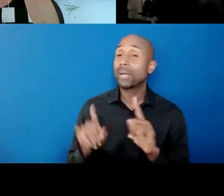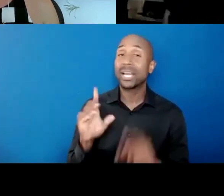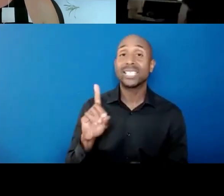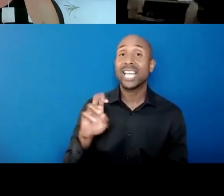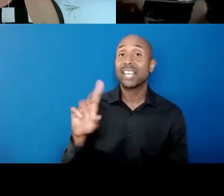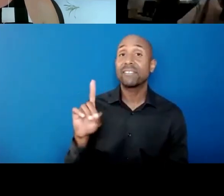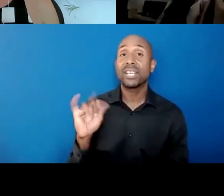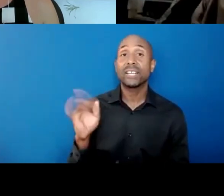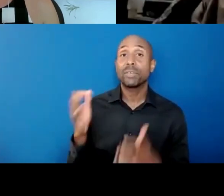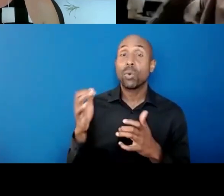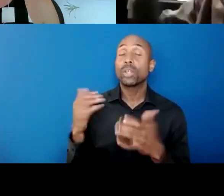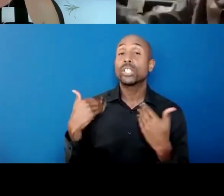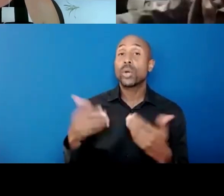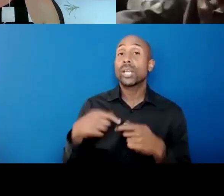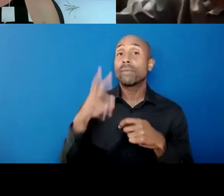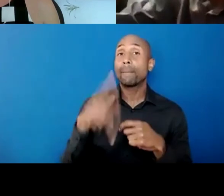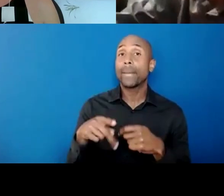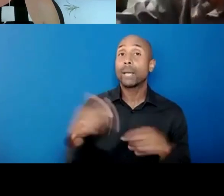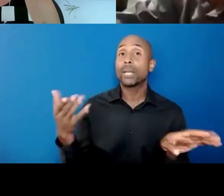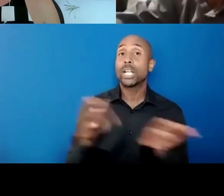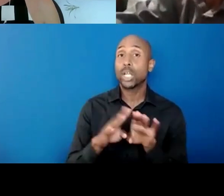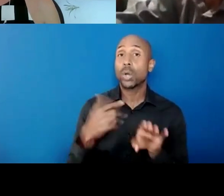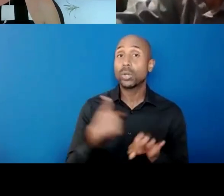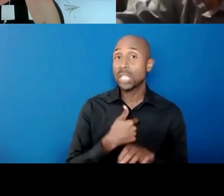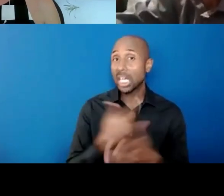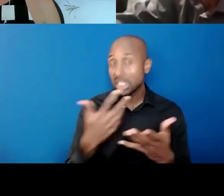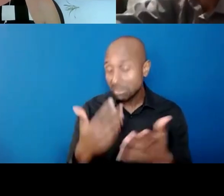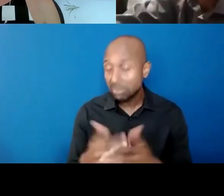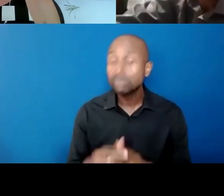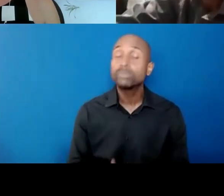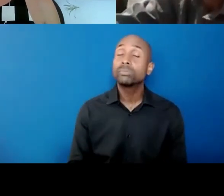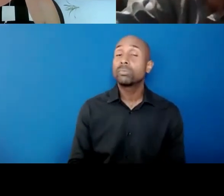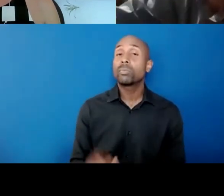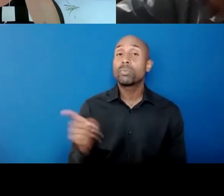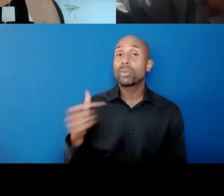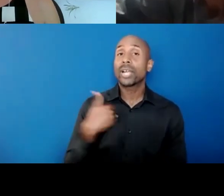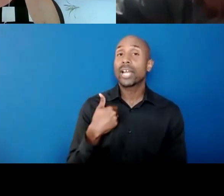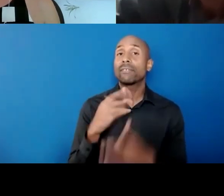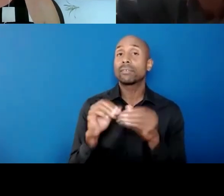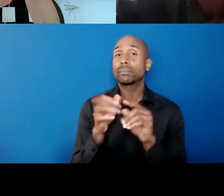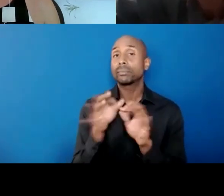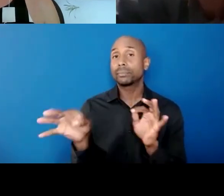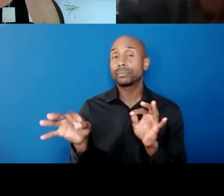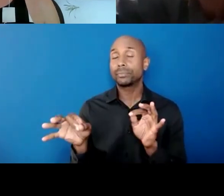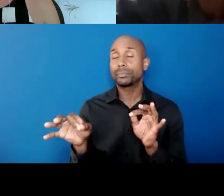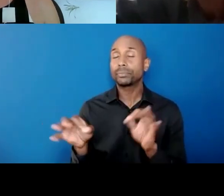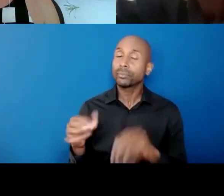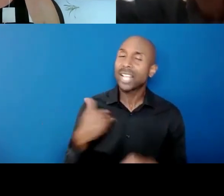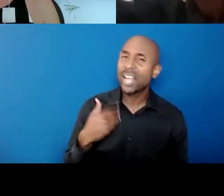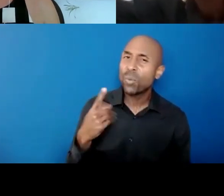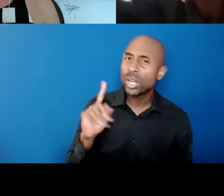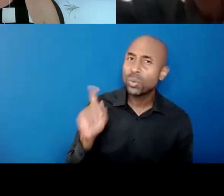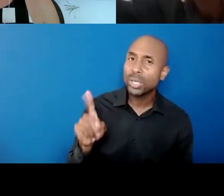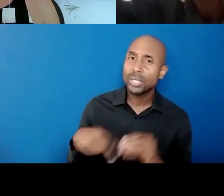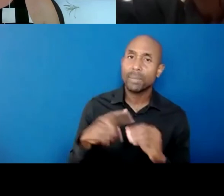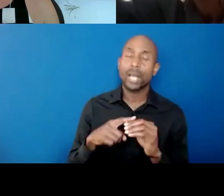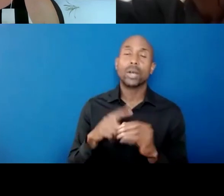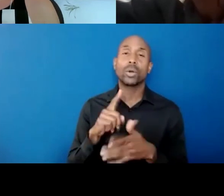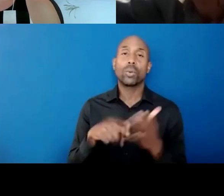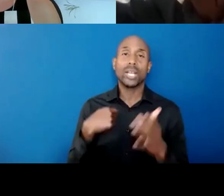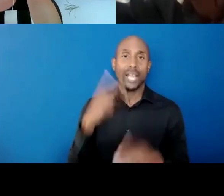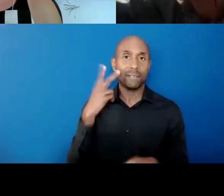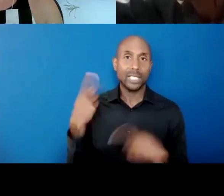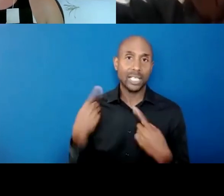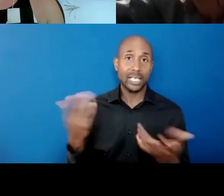kind of close us, and I'd love to hear, you know, there was the question of what I've seen here with the clearinghouse, but maybe you